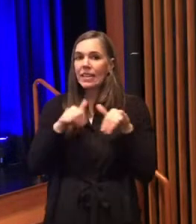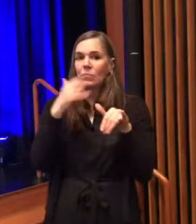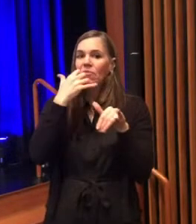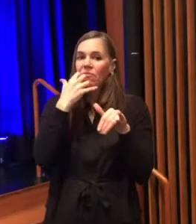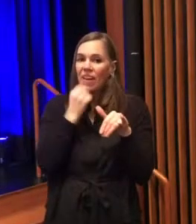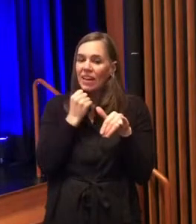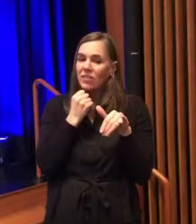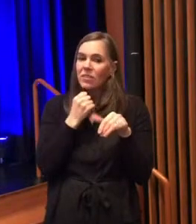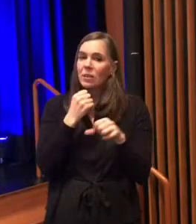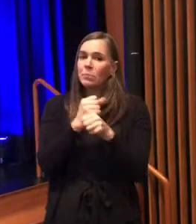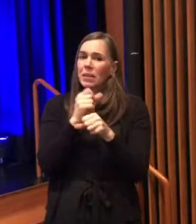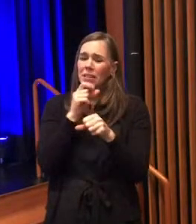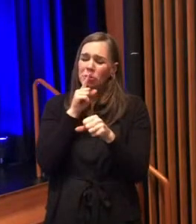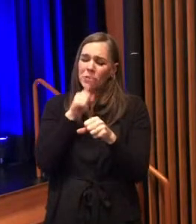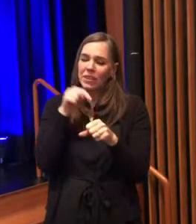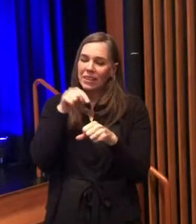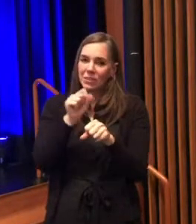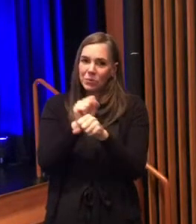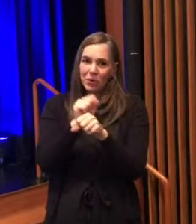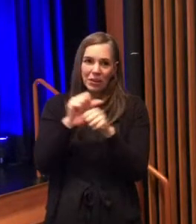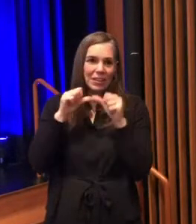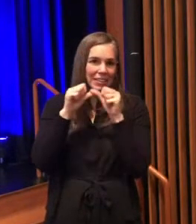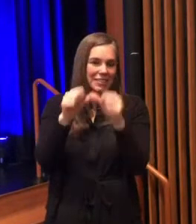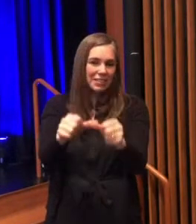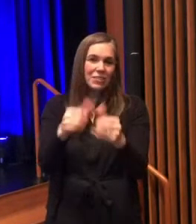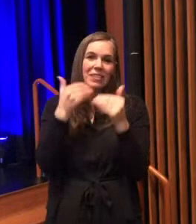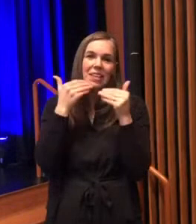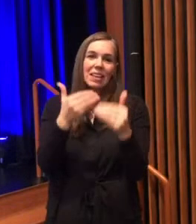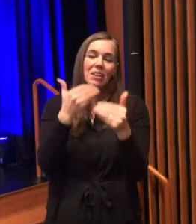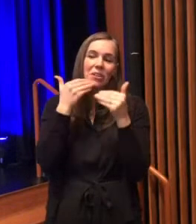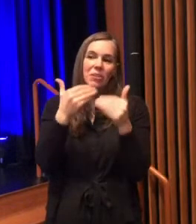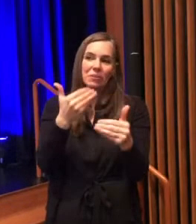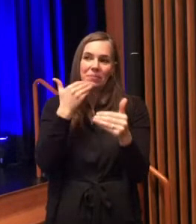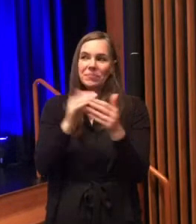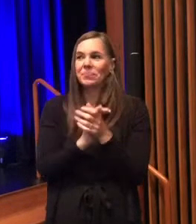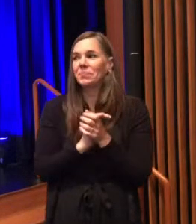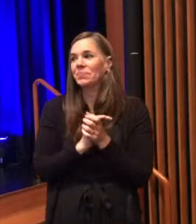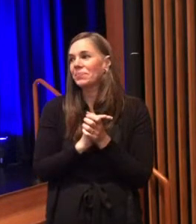possible and for that i am truly grateful to each and every one of you thank you